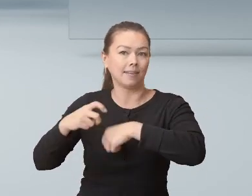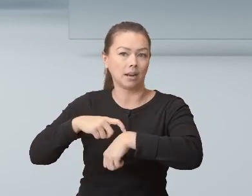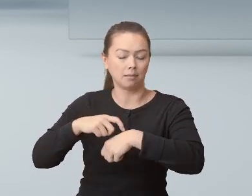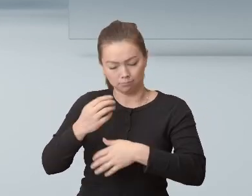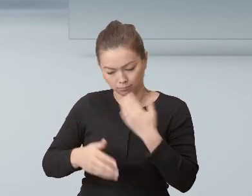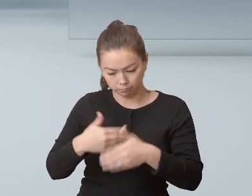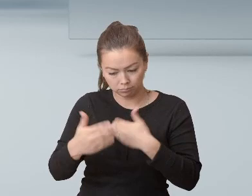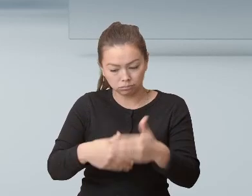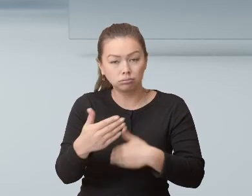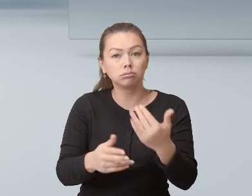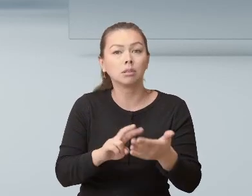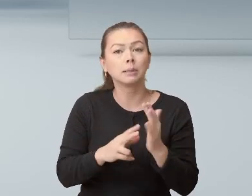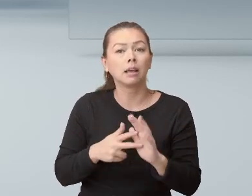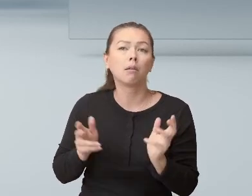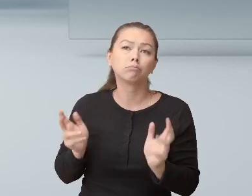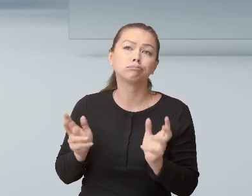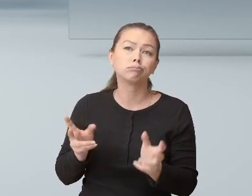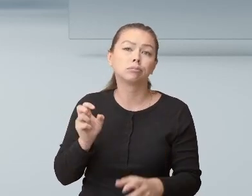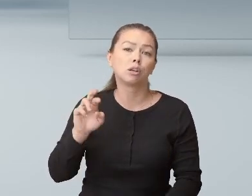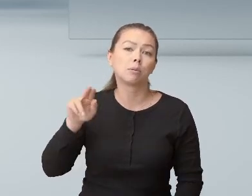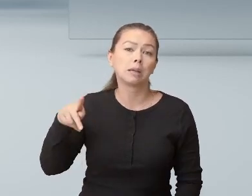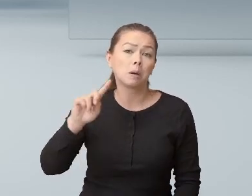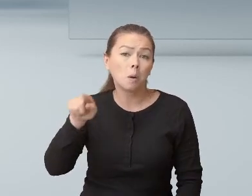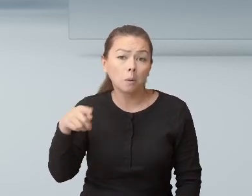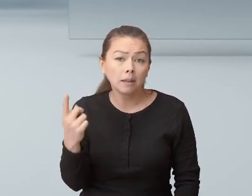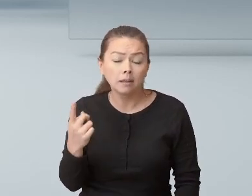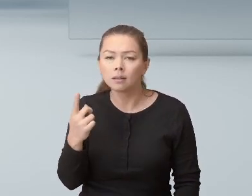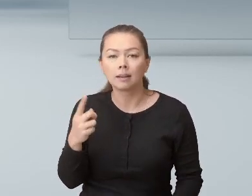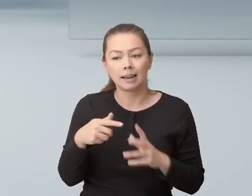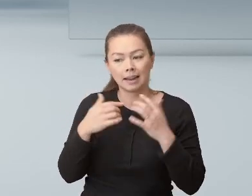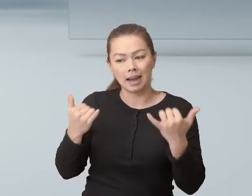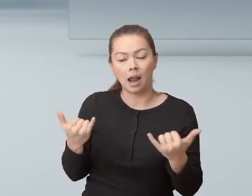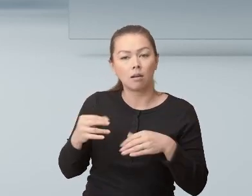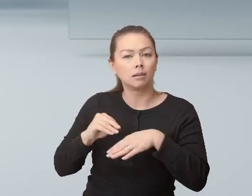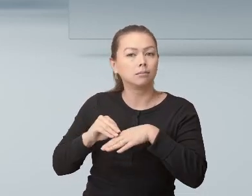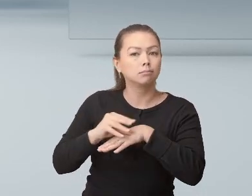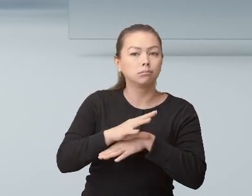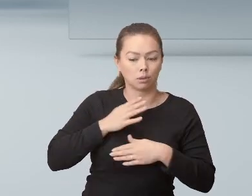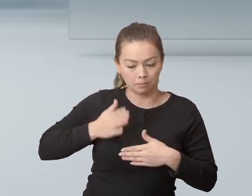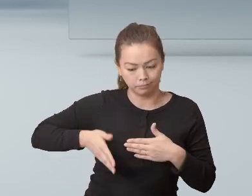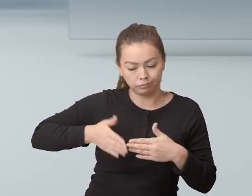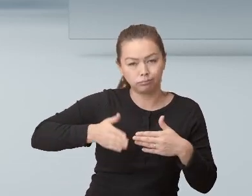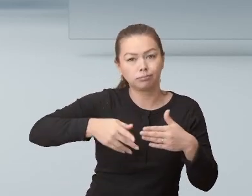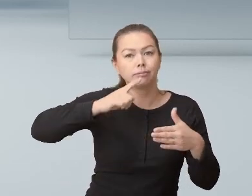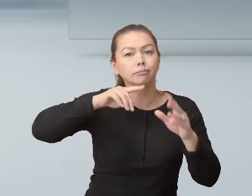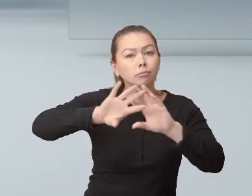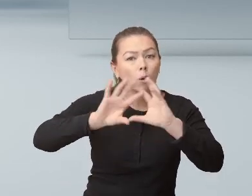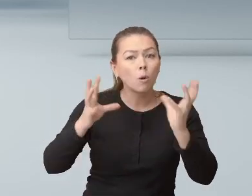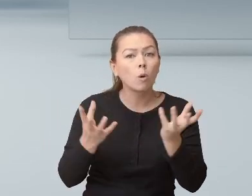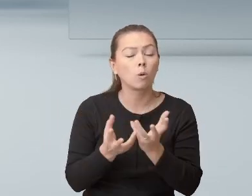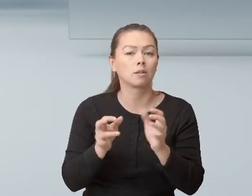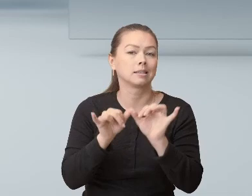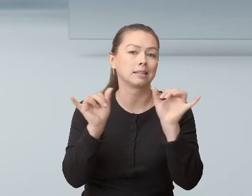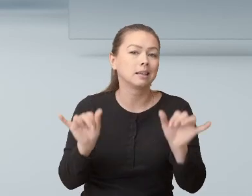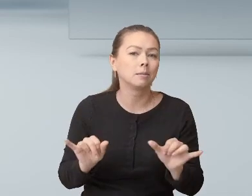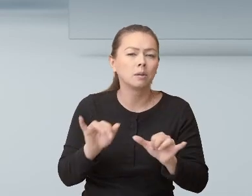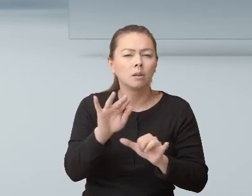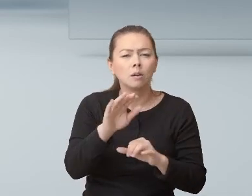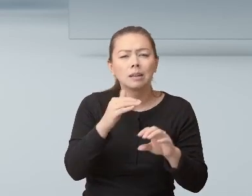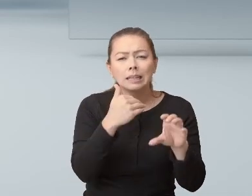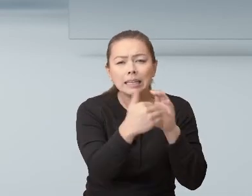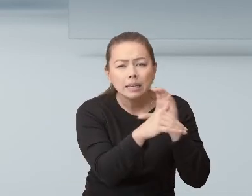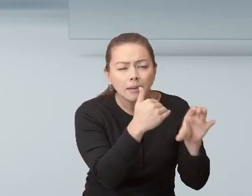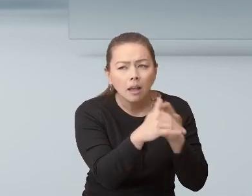ERP conversation anymore. It's overall productivity on the whole ecosystem, your Outlook, your Word, your Excel,